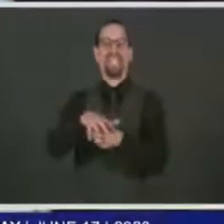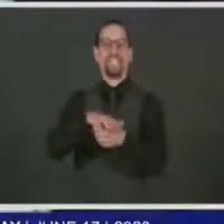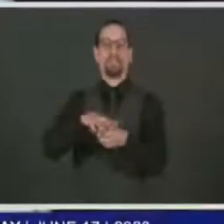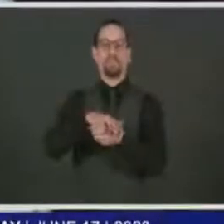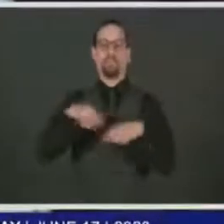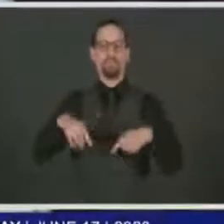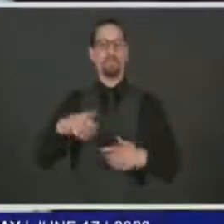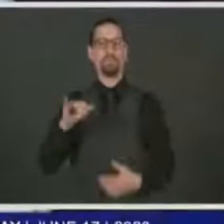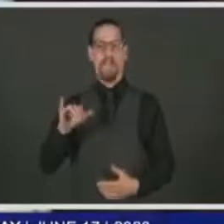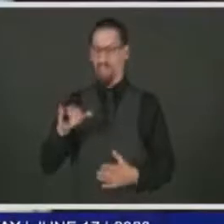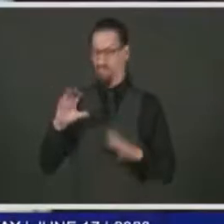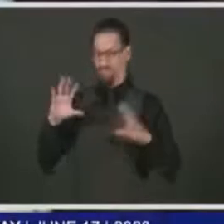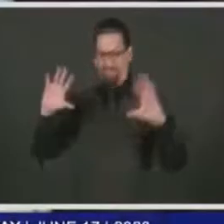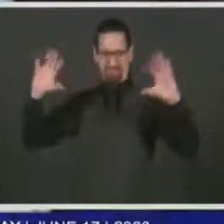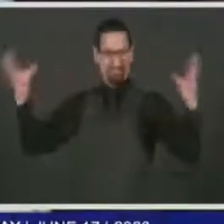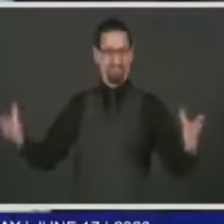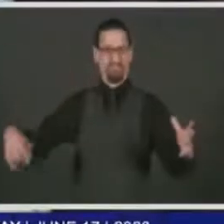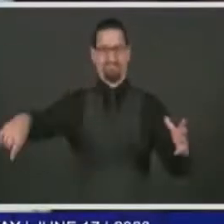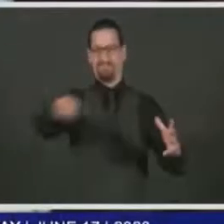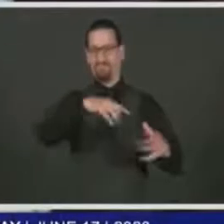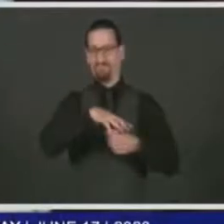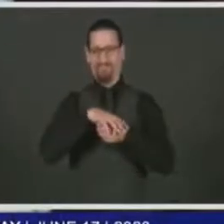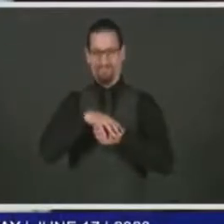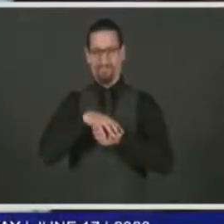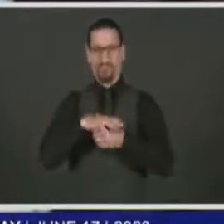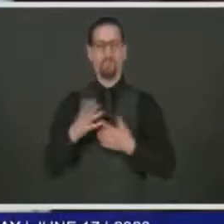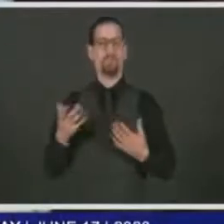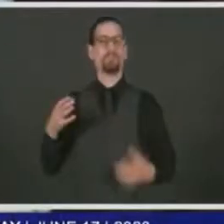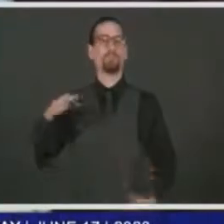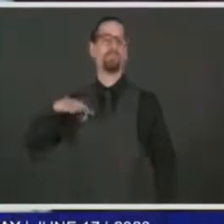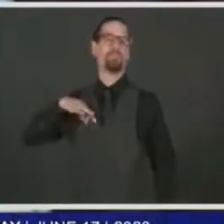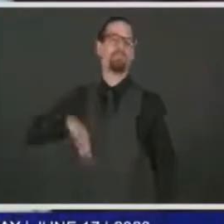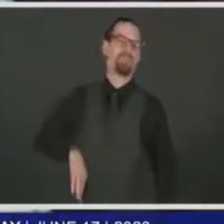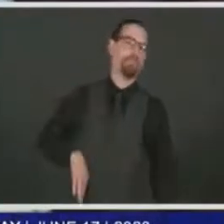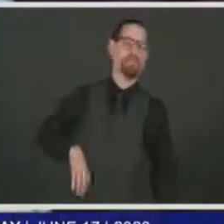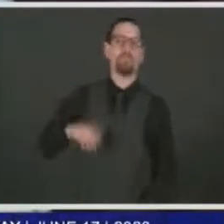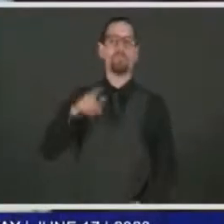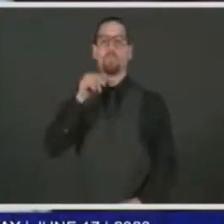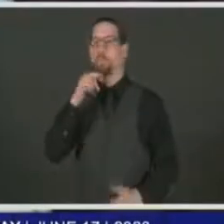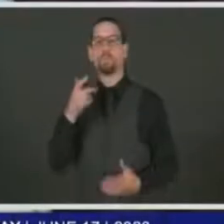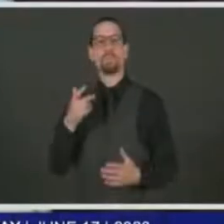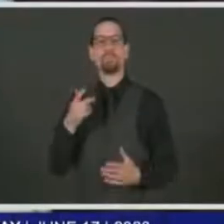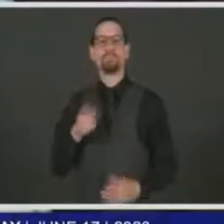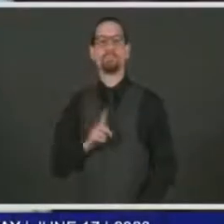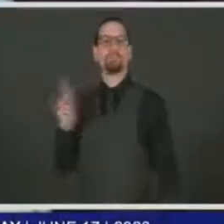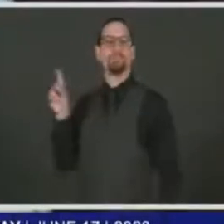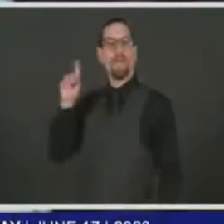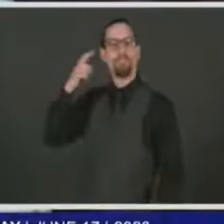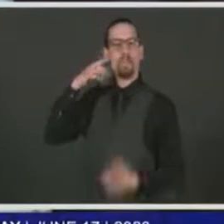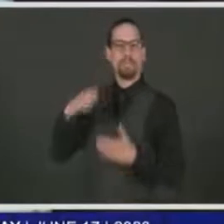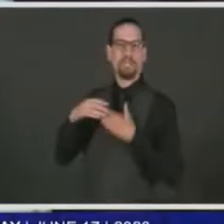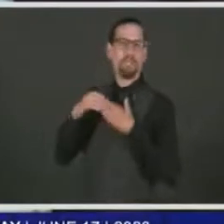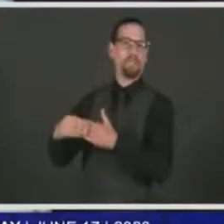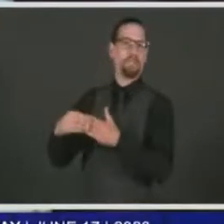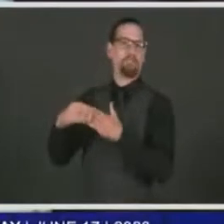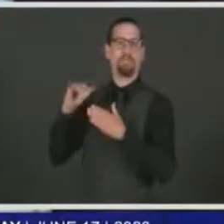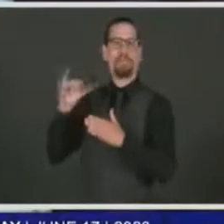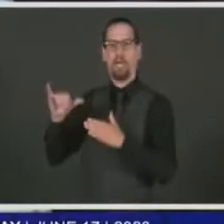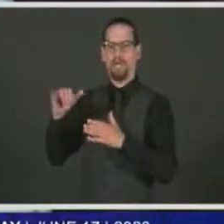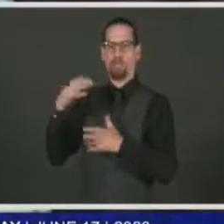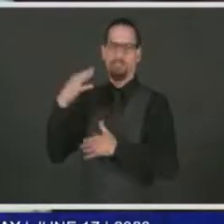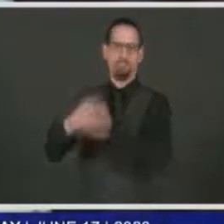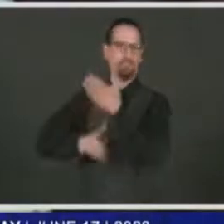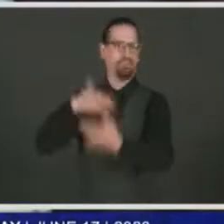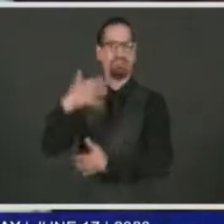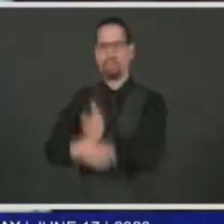enormously from the governor's leadership. This year, she's made work to expand the availability of safe and healthy